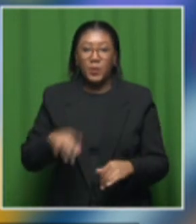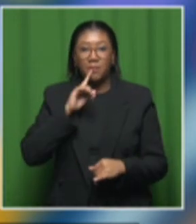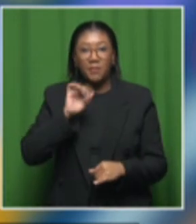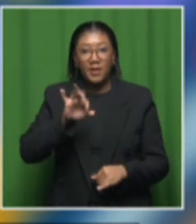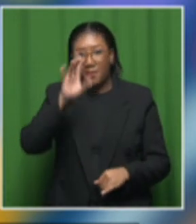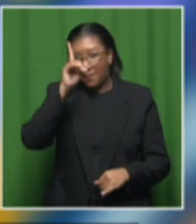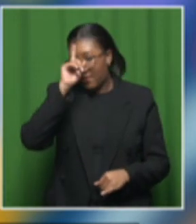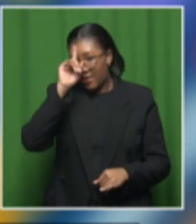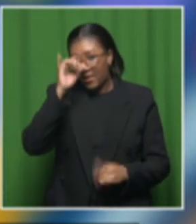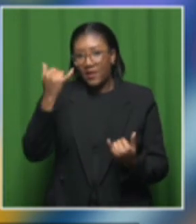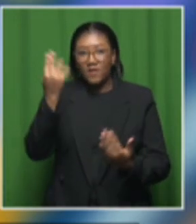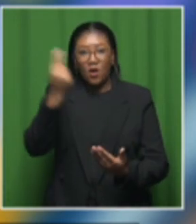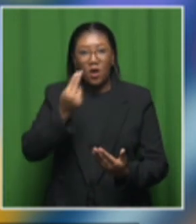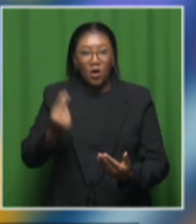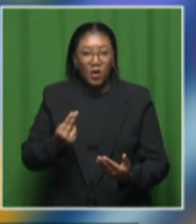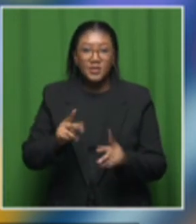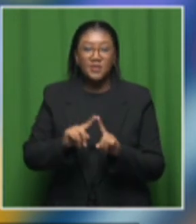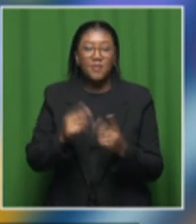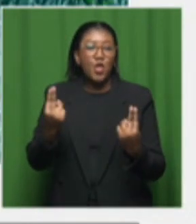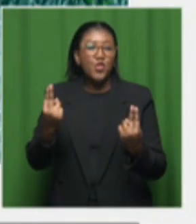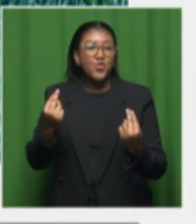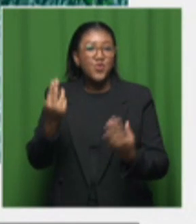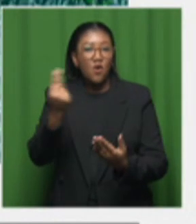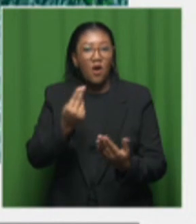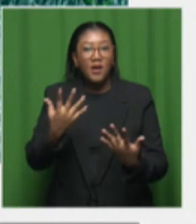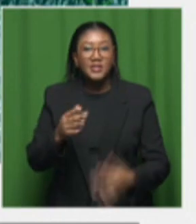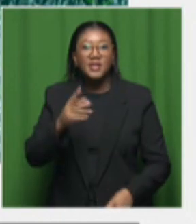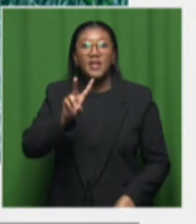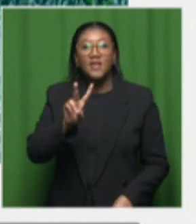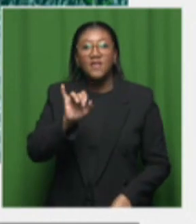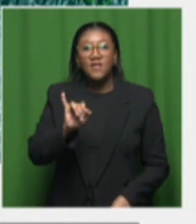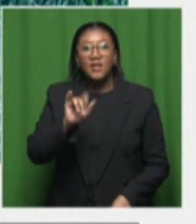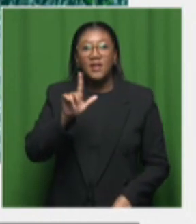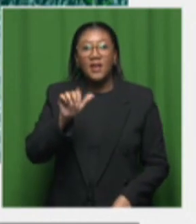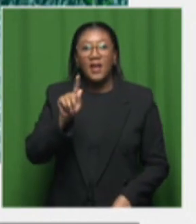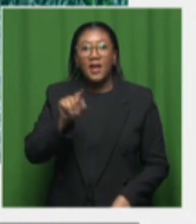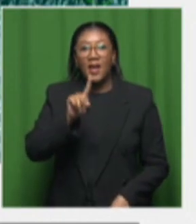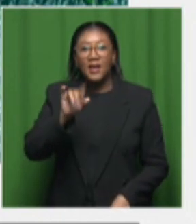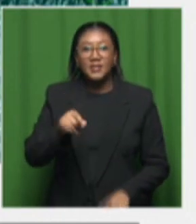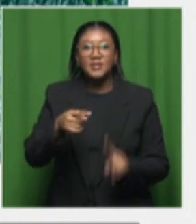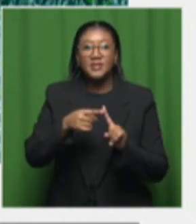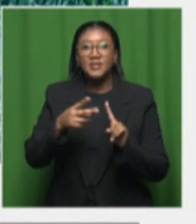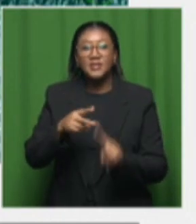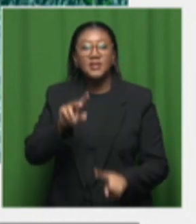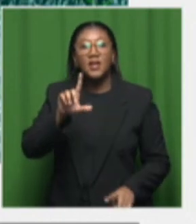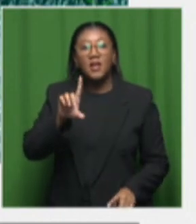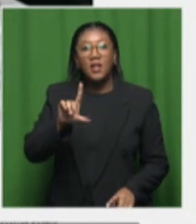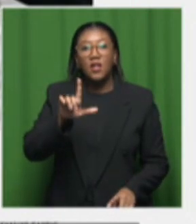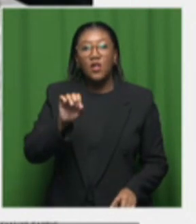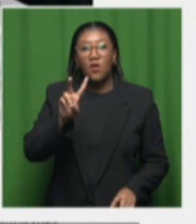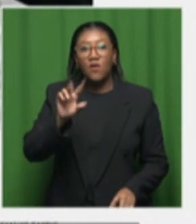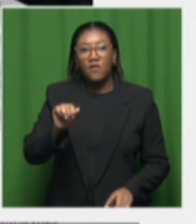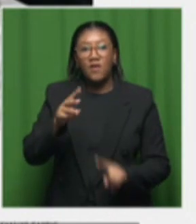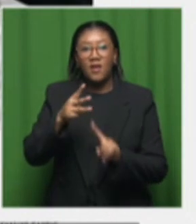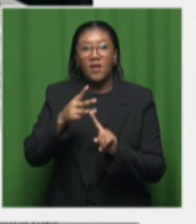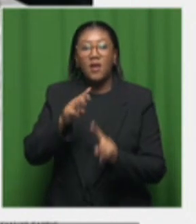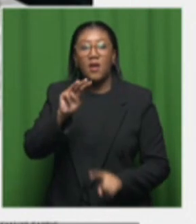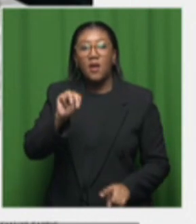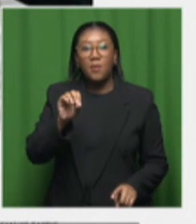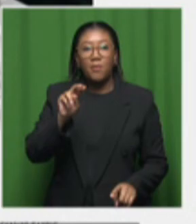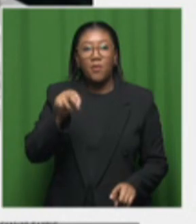and contemporary artists like Charity Vilakazi, Tinyiko Makwakwa, as well as Nikiwe Dlova and Puleng Mongale